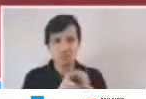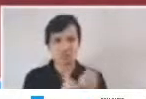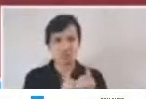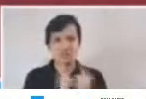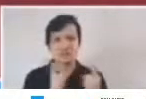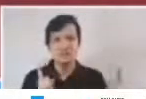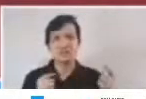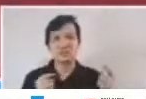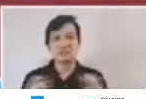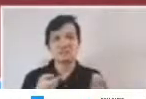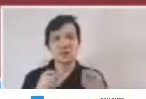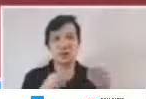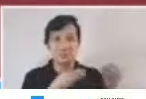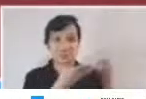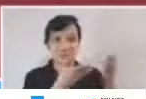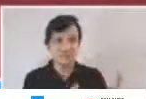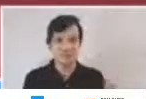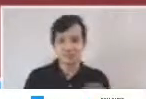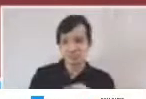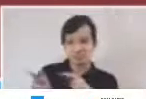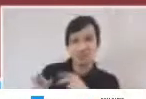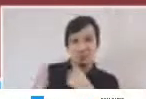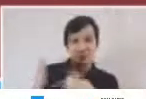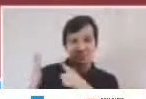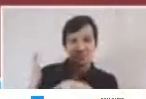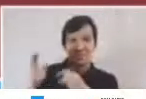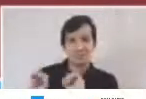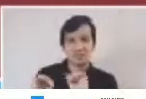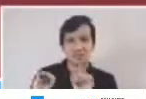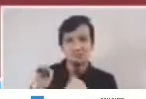domestic airport, no? So,